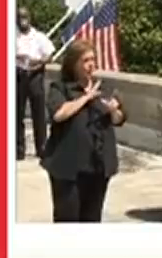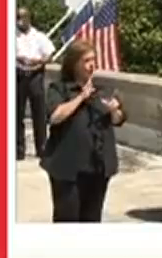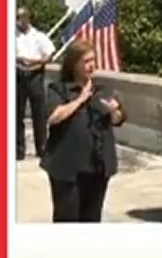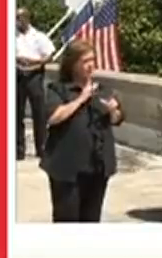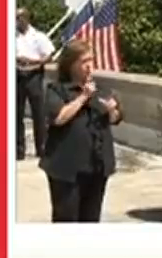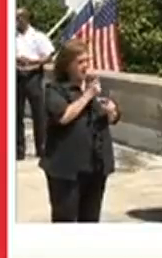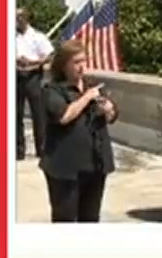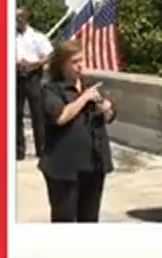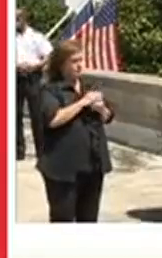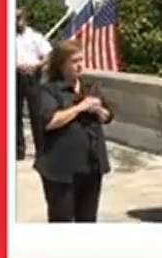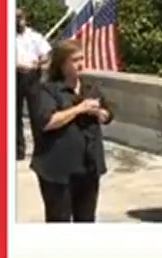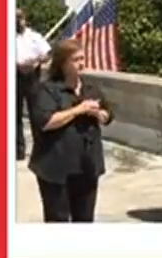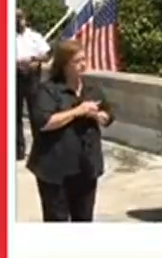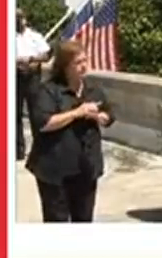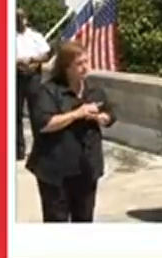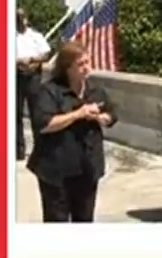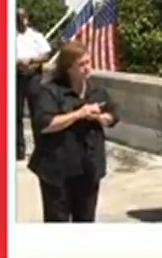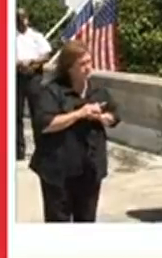Okay.